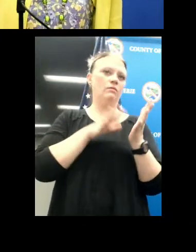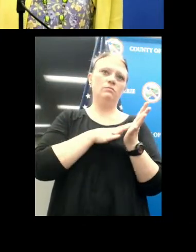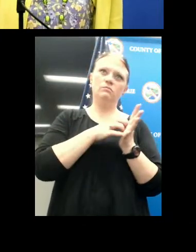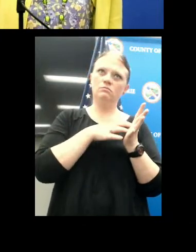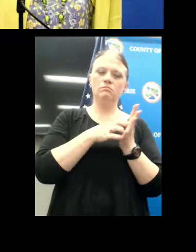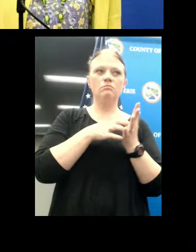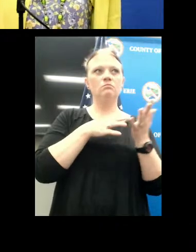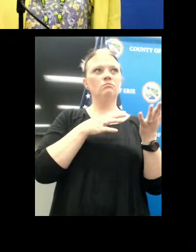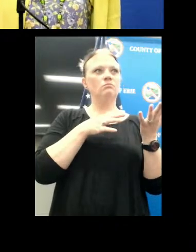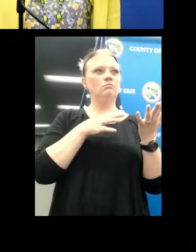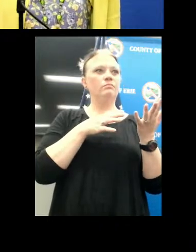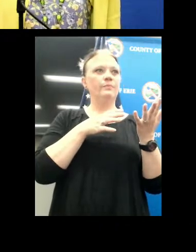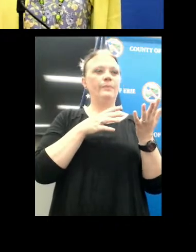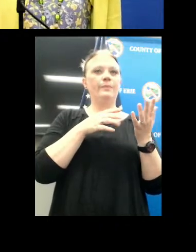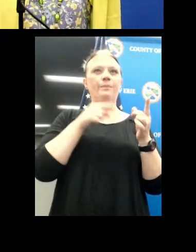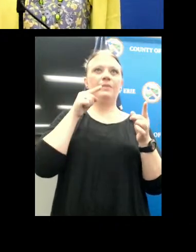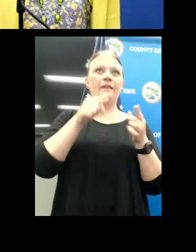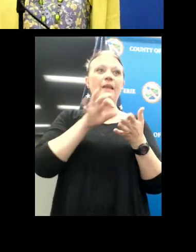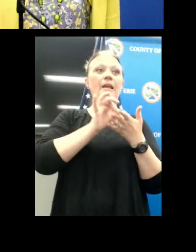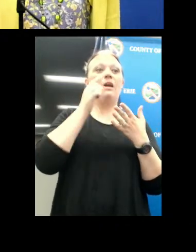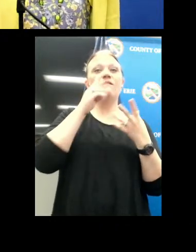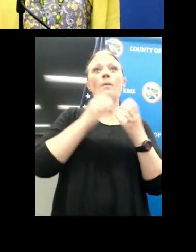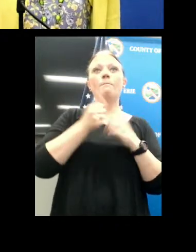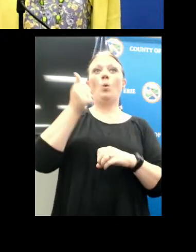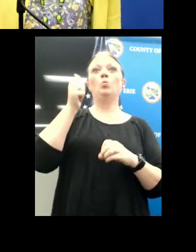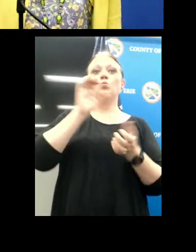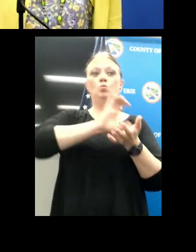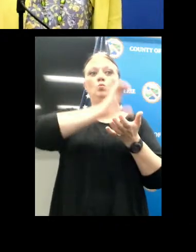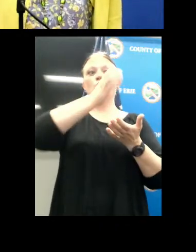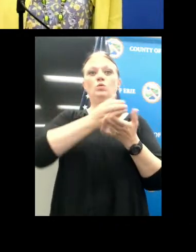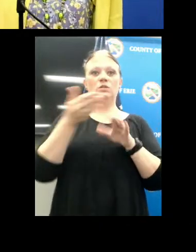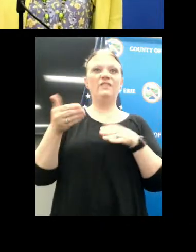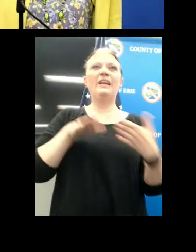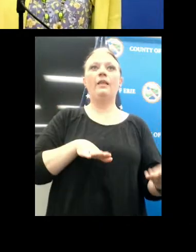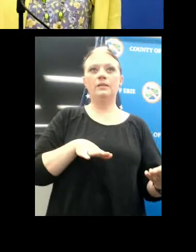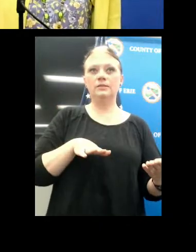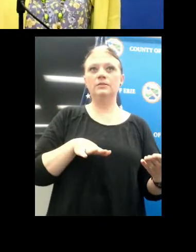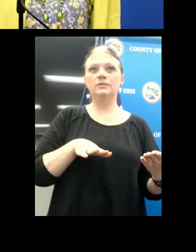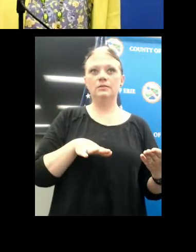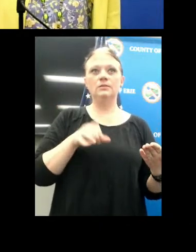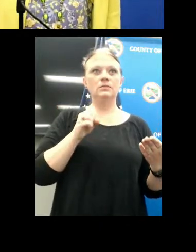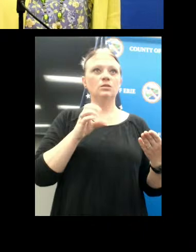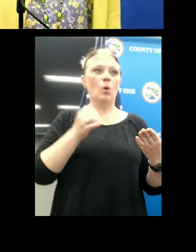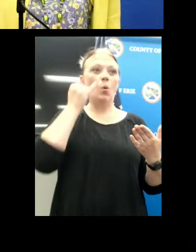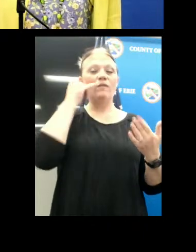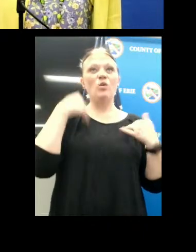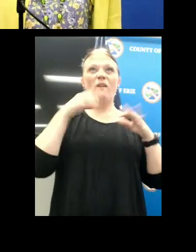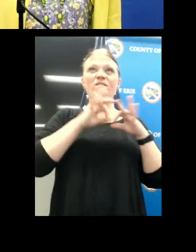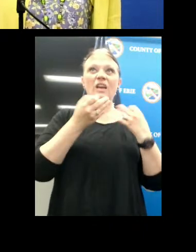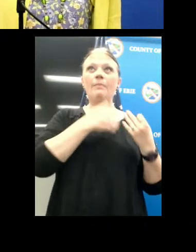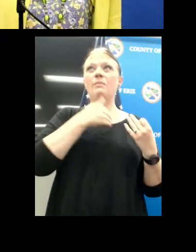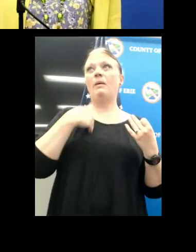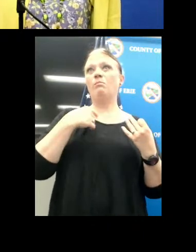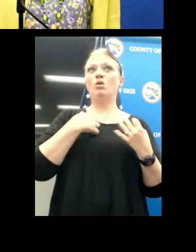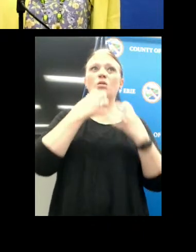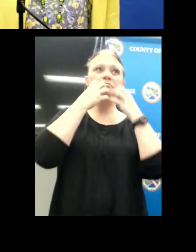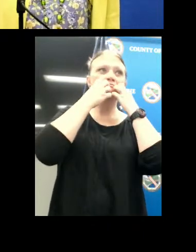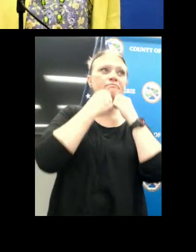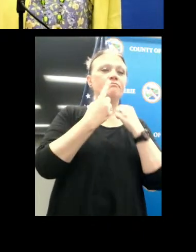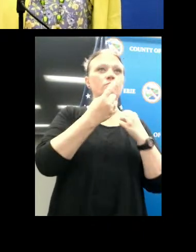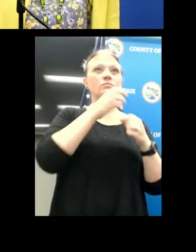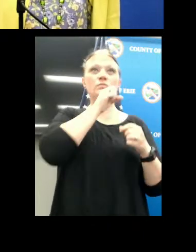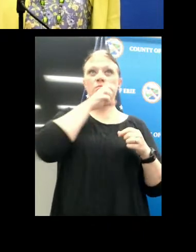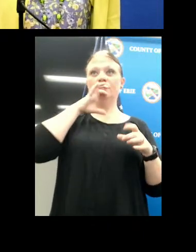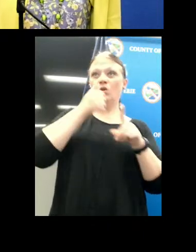vulnerable. They're accounting for the vast majority of our deaths. So if you have a family member or a loved one, or you're a